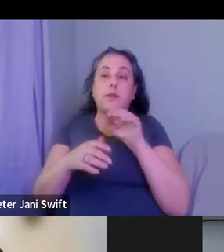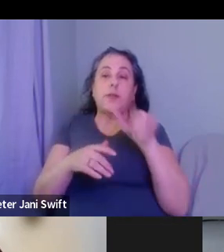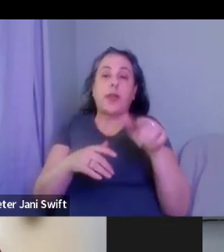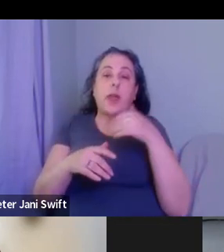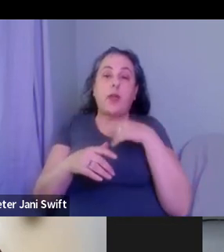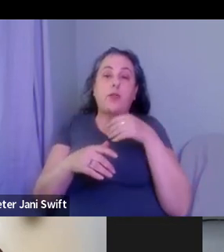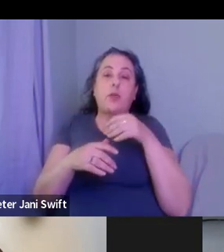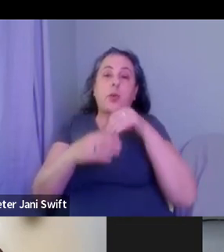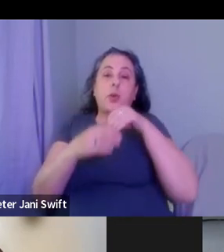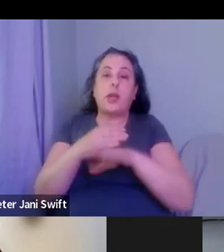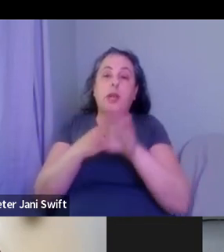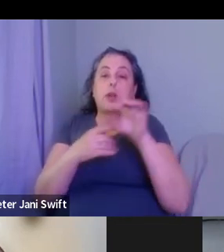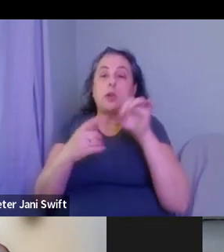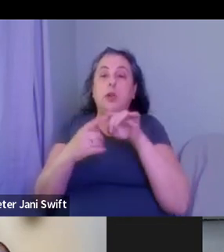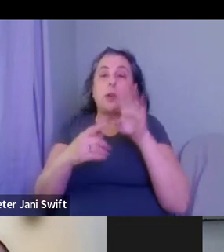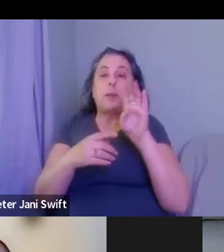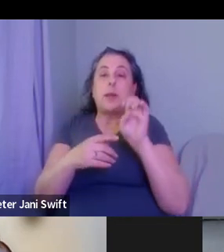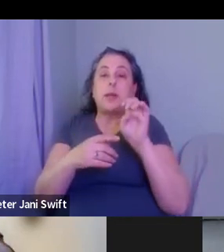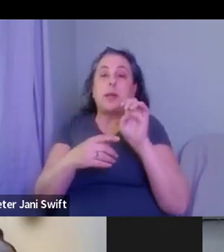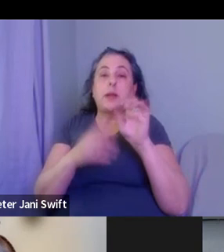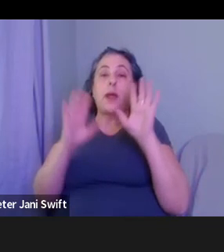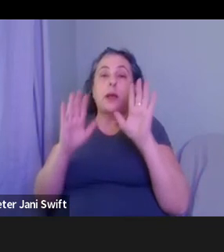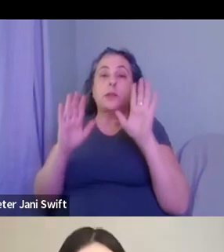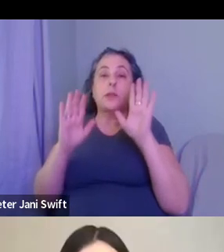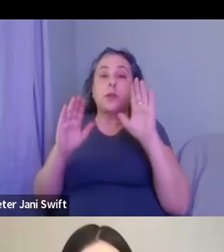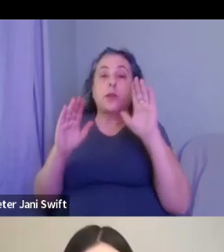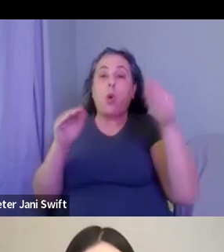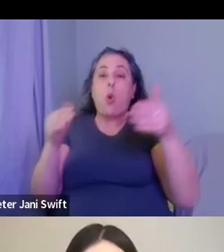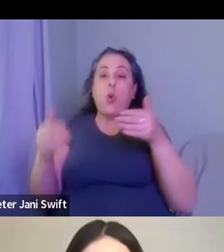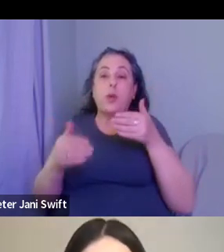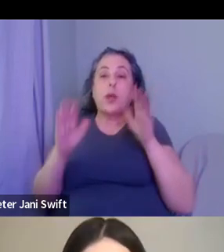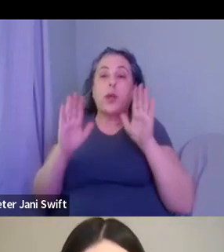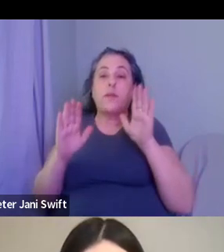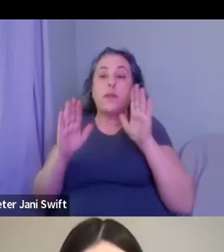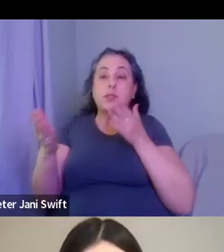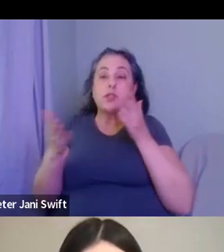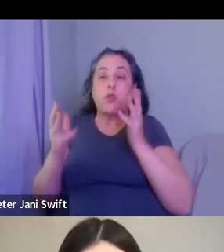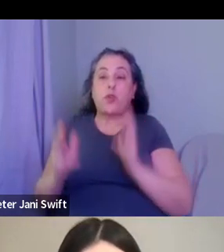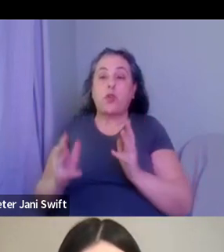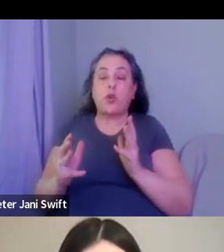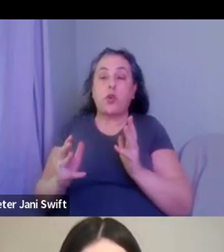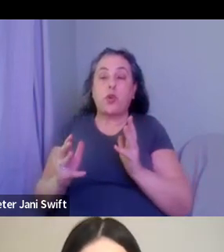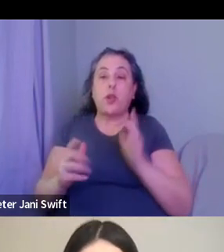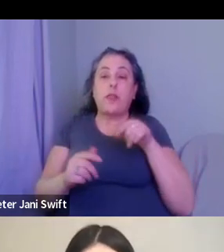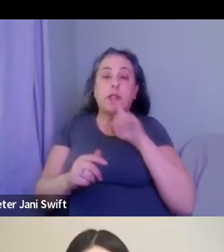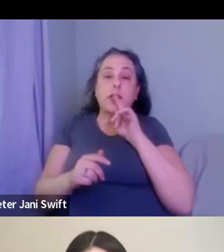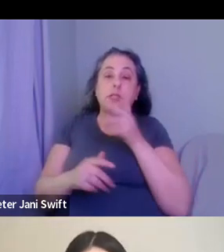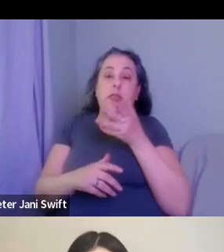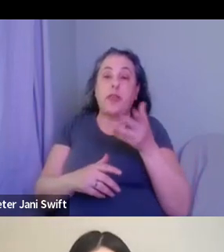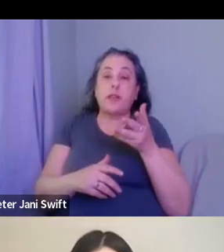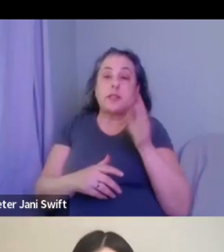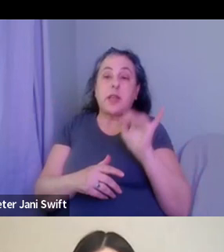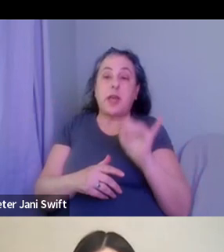put in to be an excellent host, to be an excellent server. And so these are the things